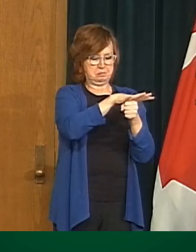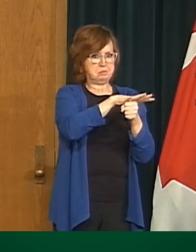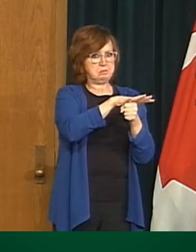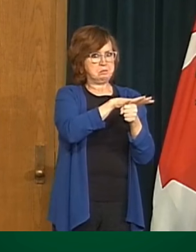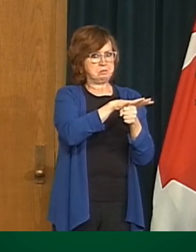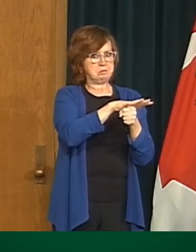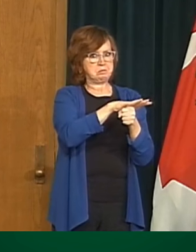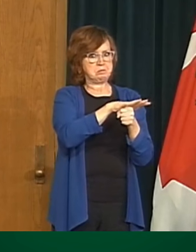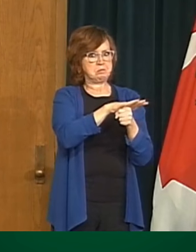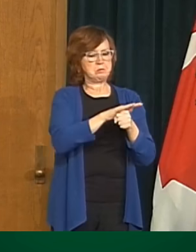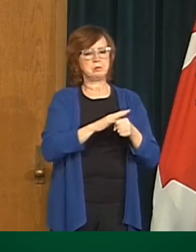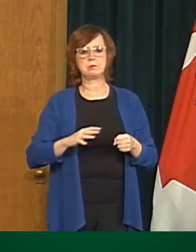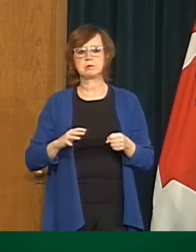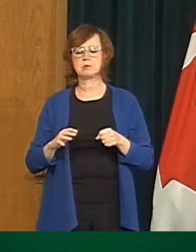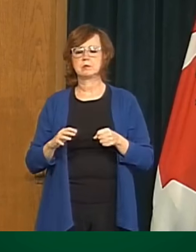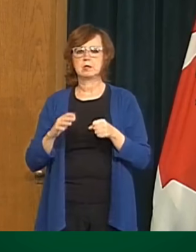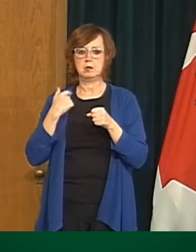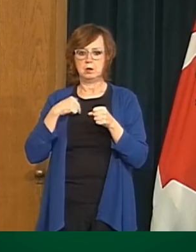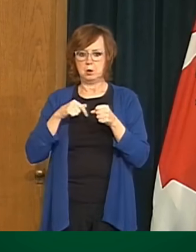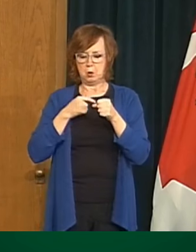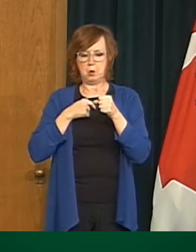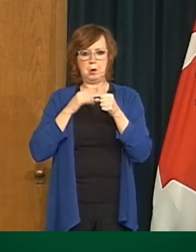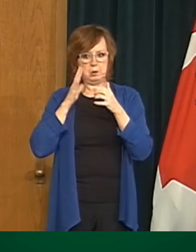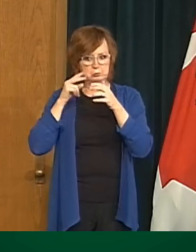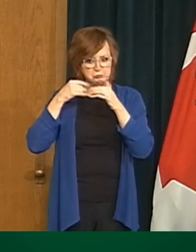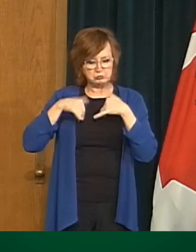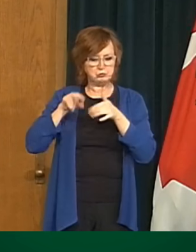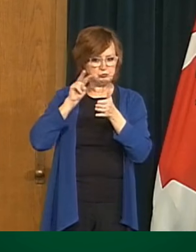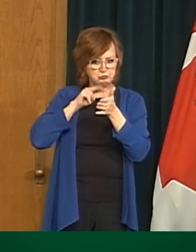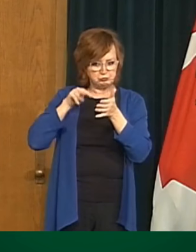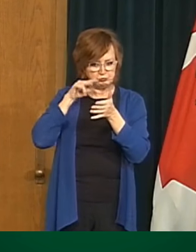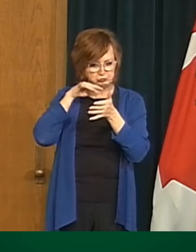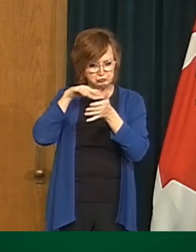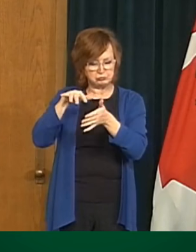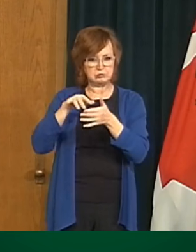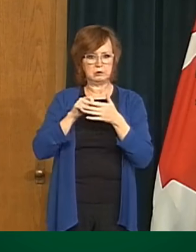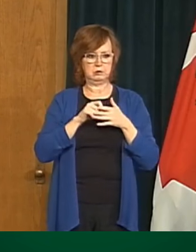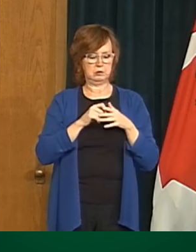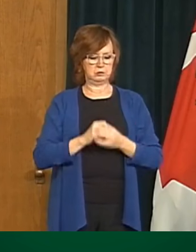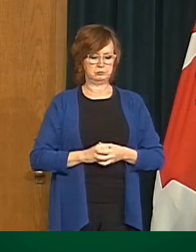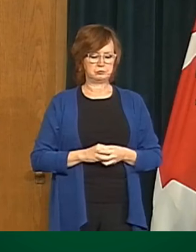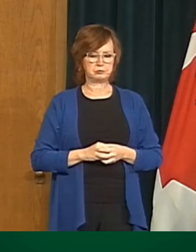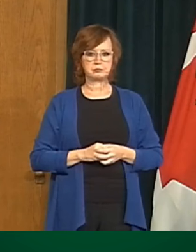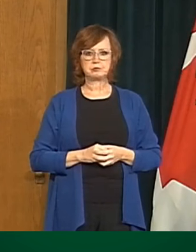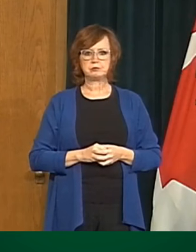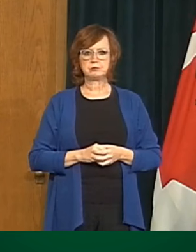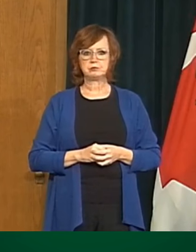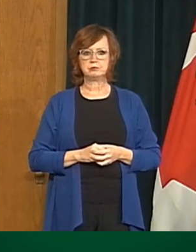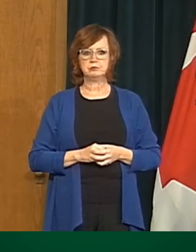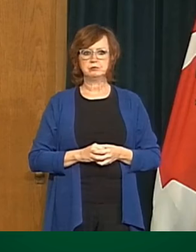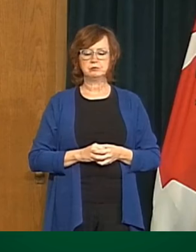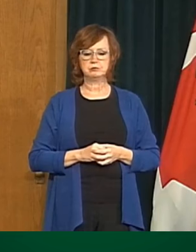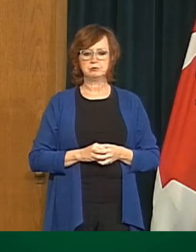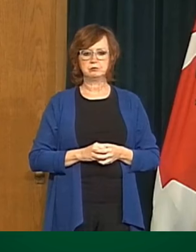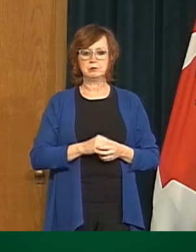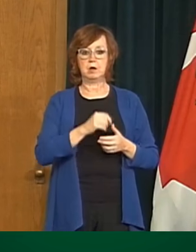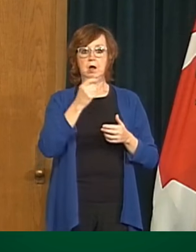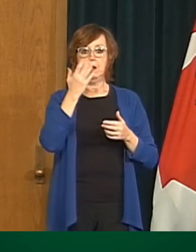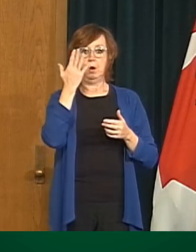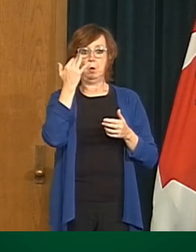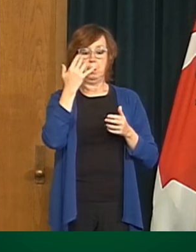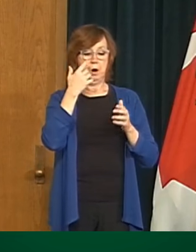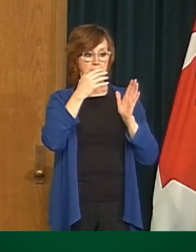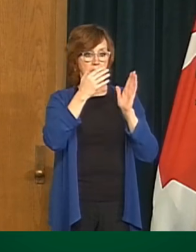mostly close contacts for initial cases that are being found through active contact tracing